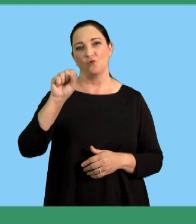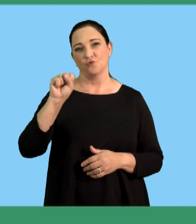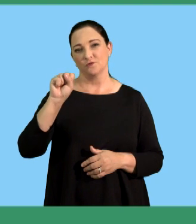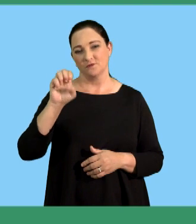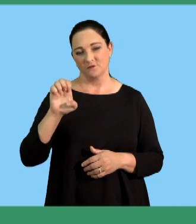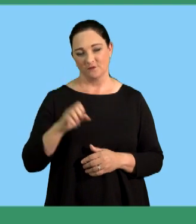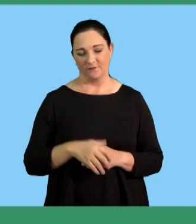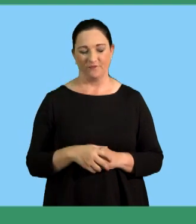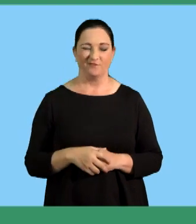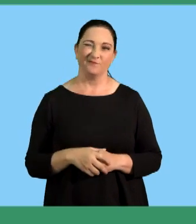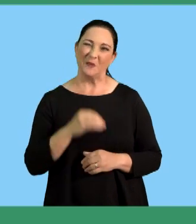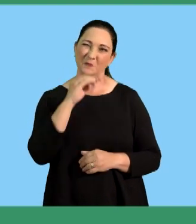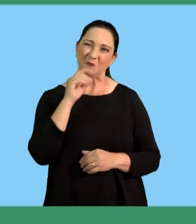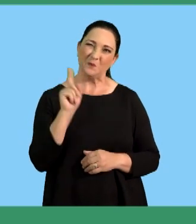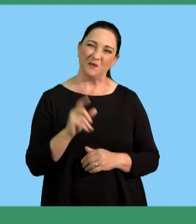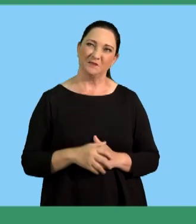loss? Average loss